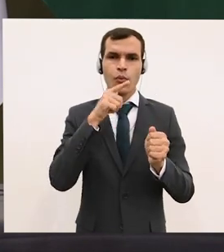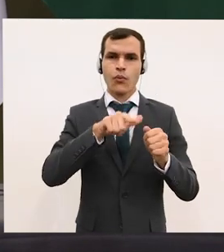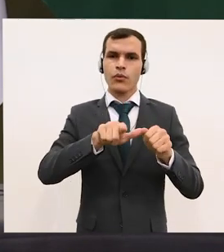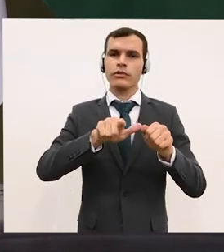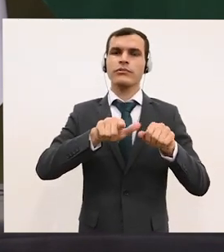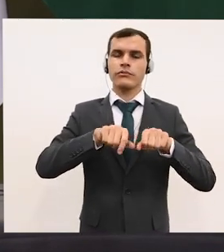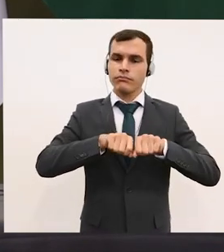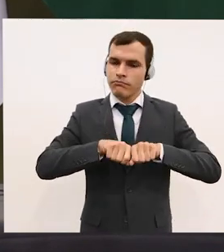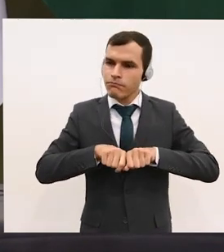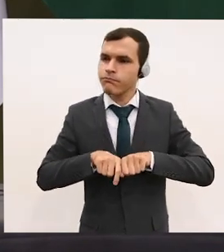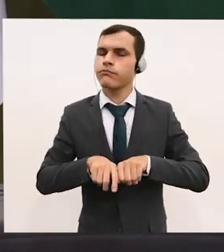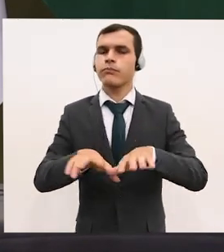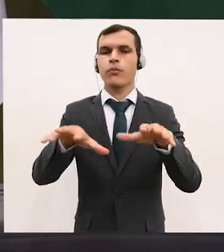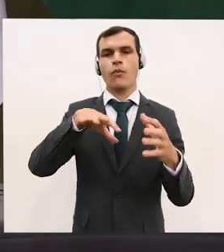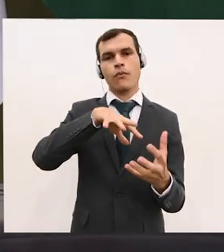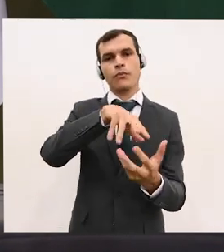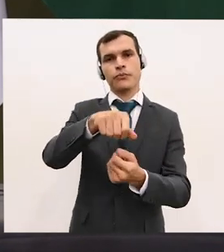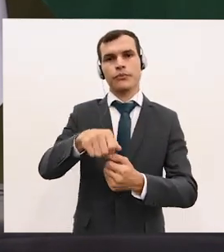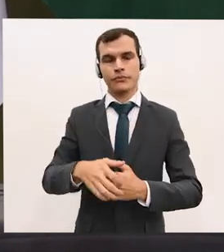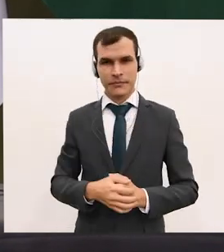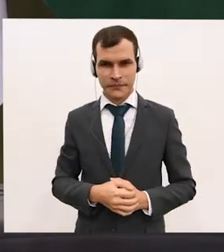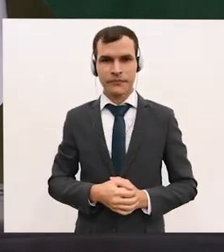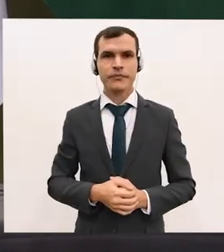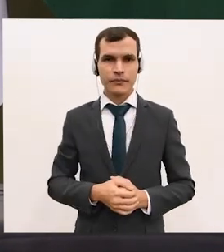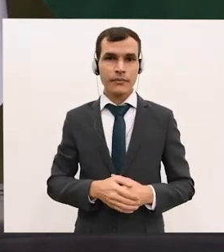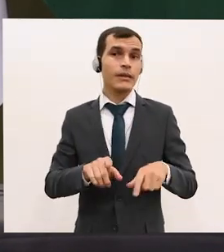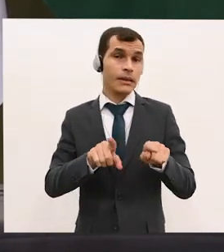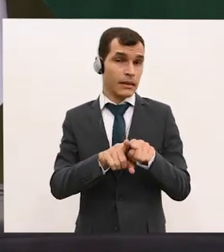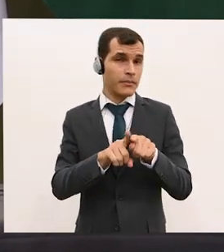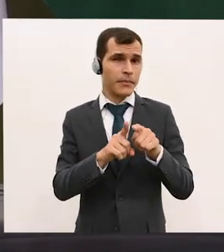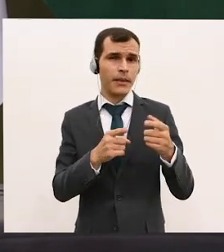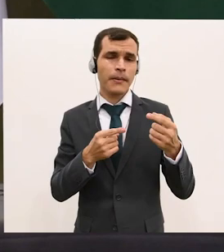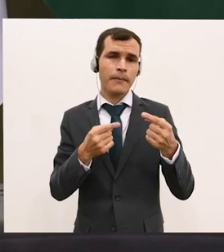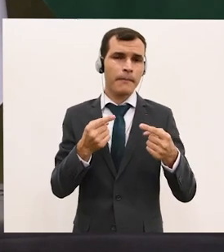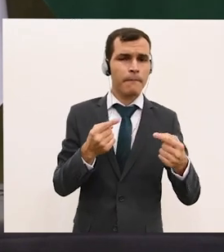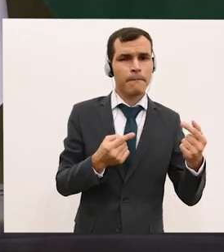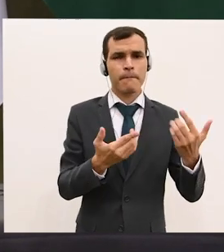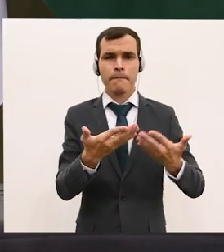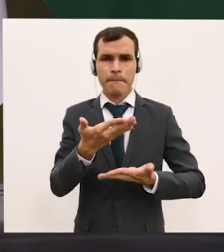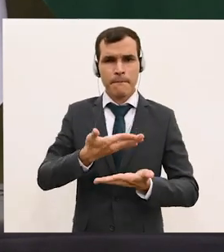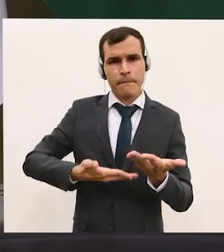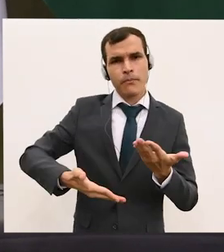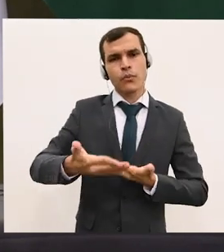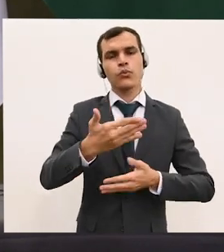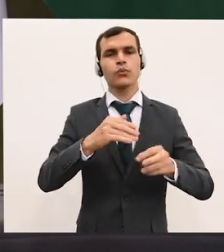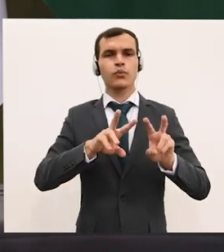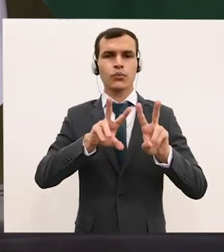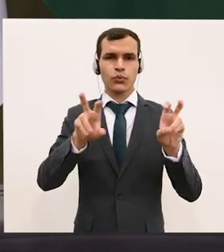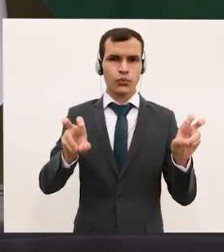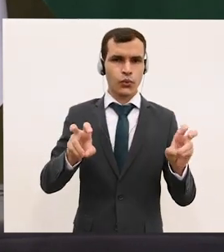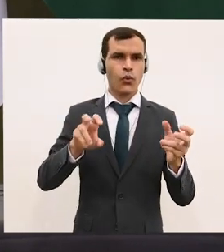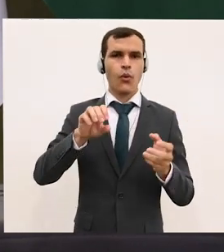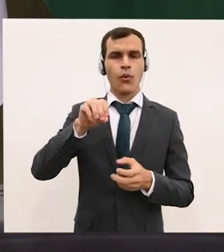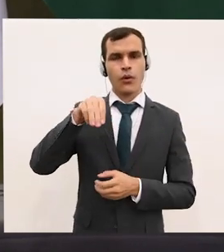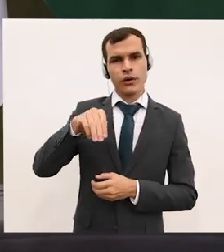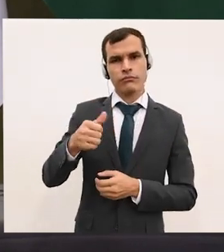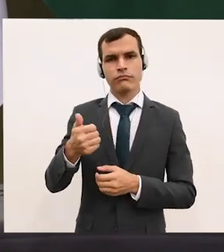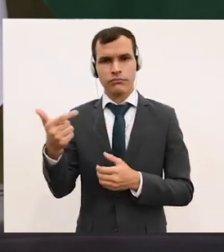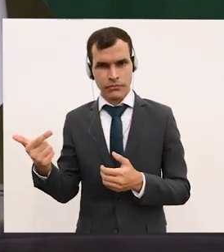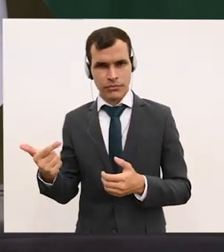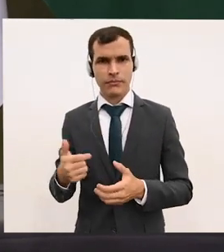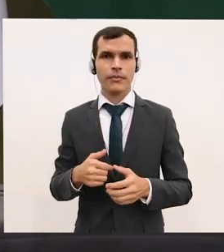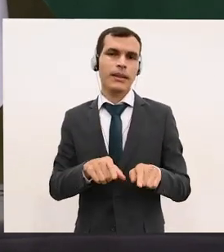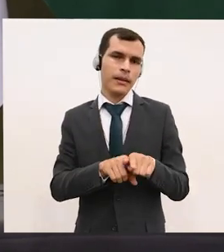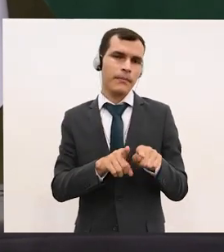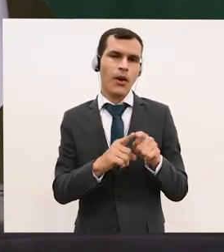MC12 and some of the other items that the minister put on the table, which I'll